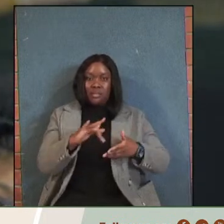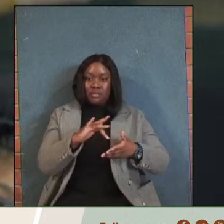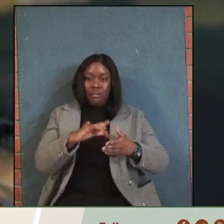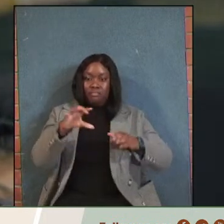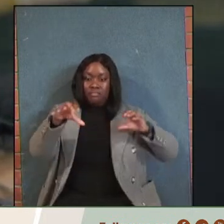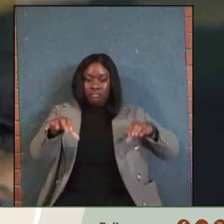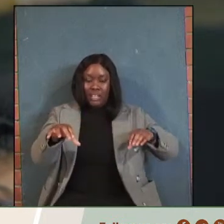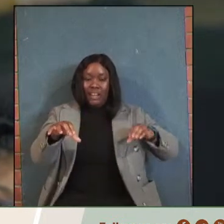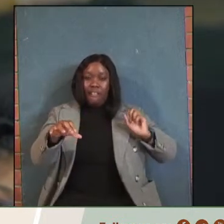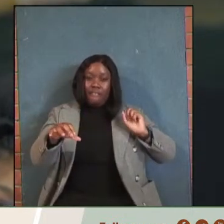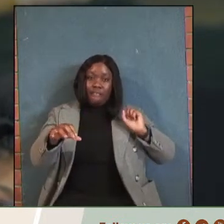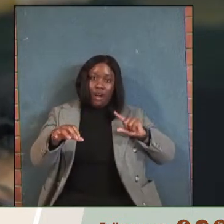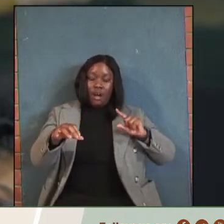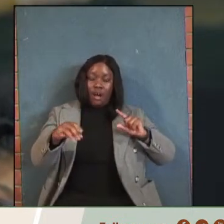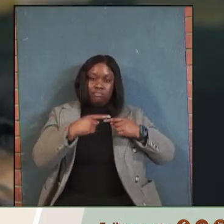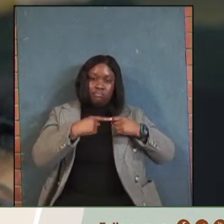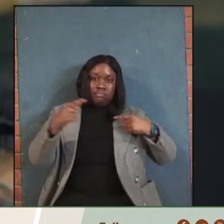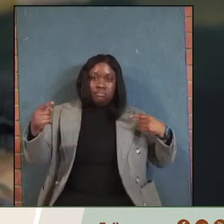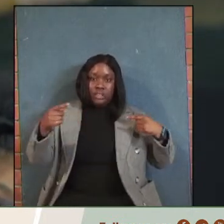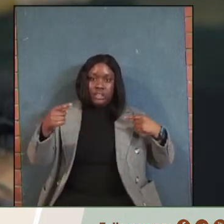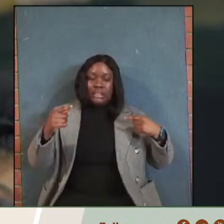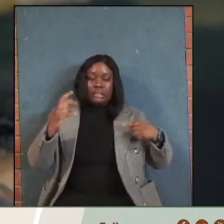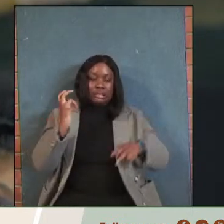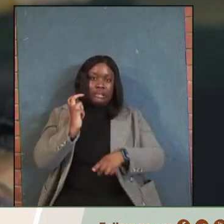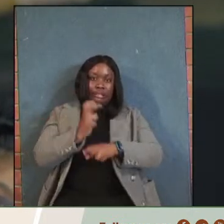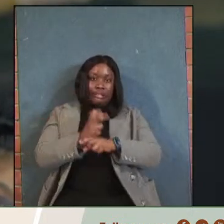in an era of abduction right now. So think about the children